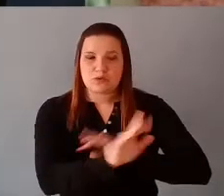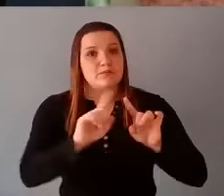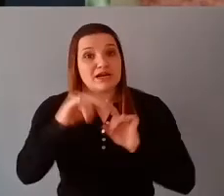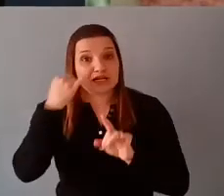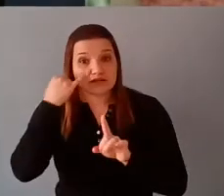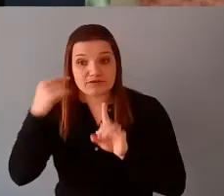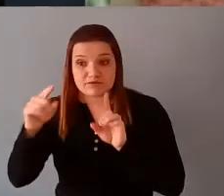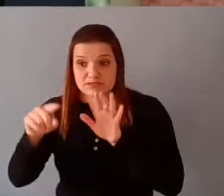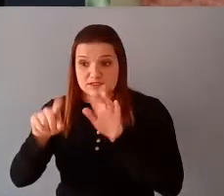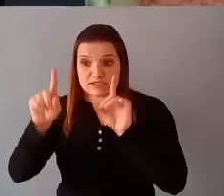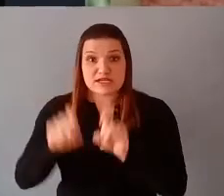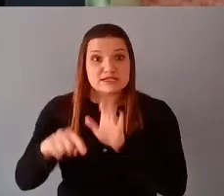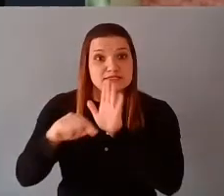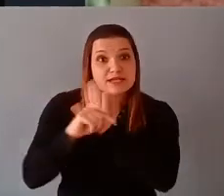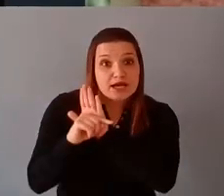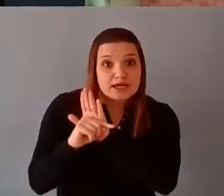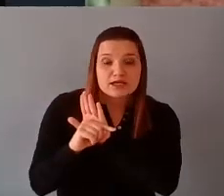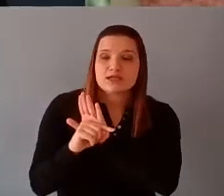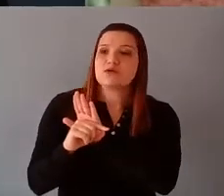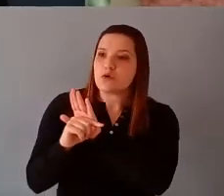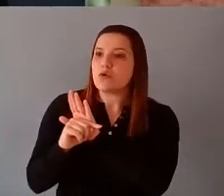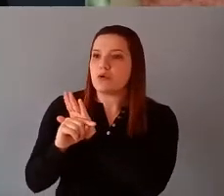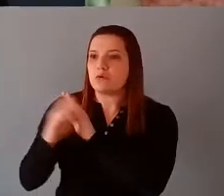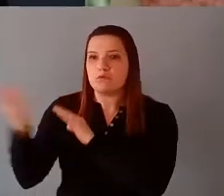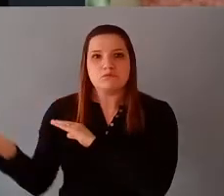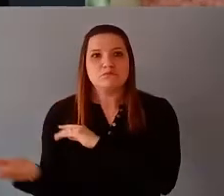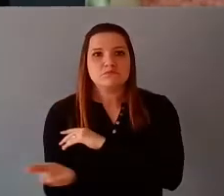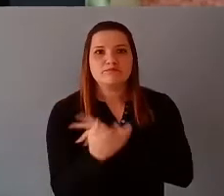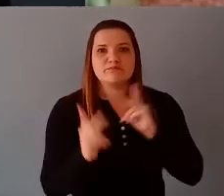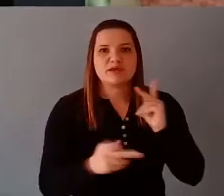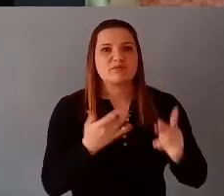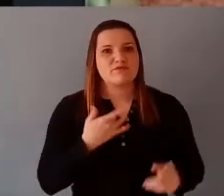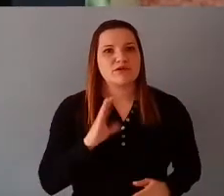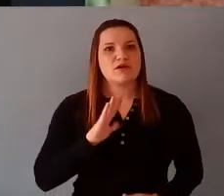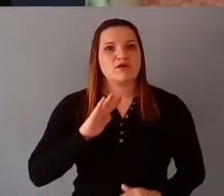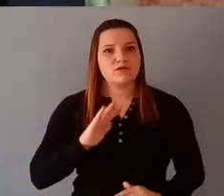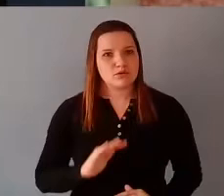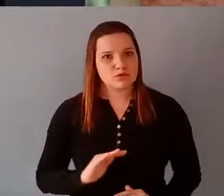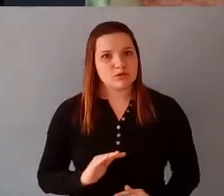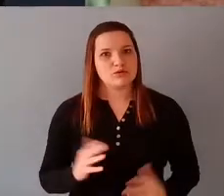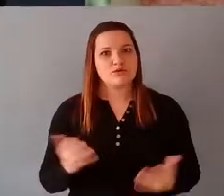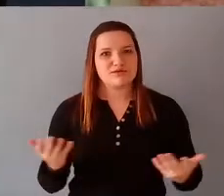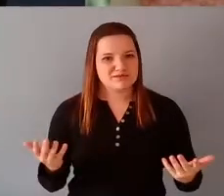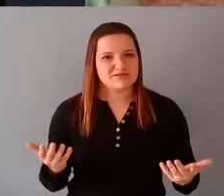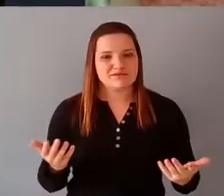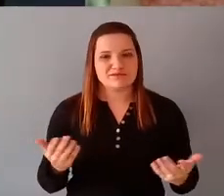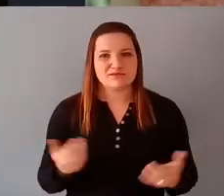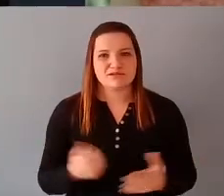negative test, that would certainly put people at greater ease.